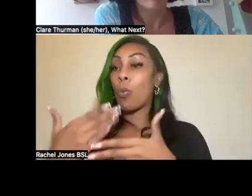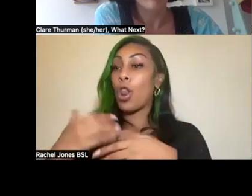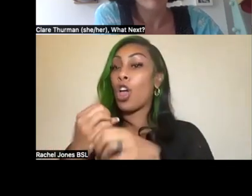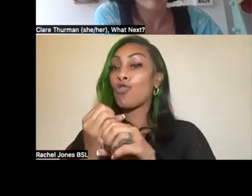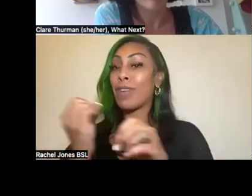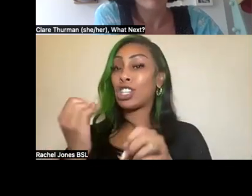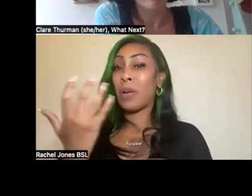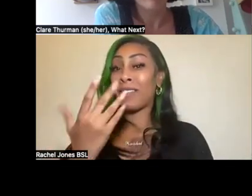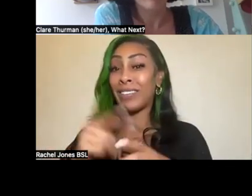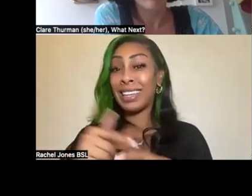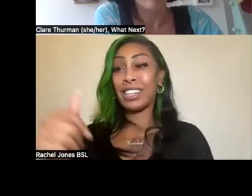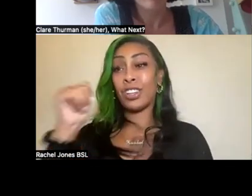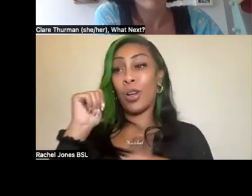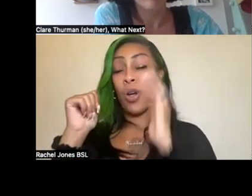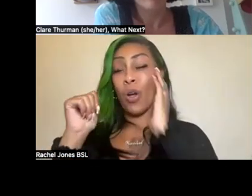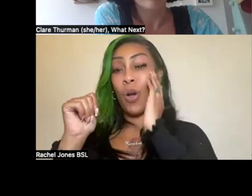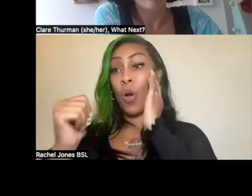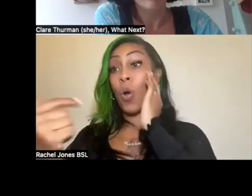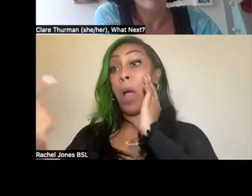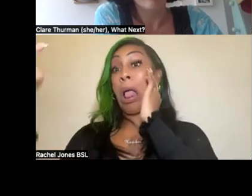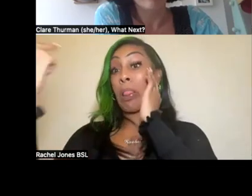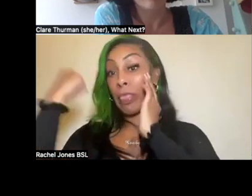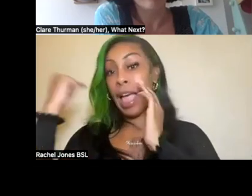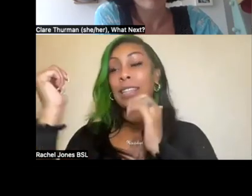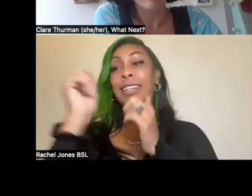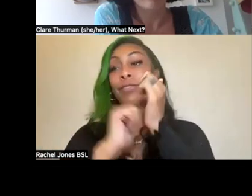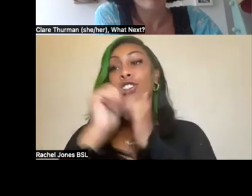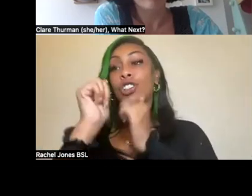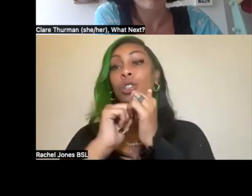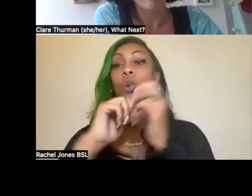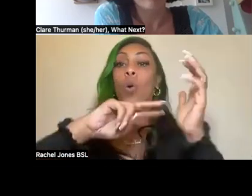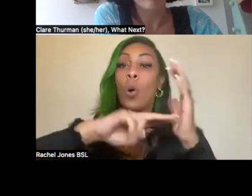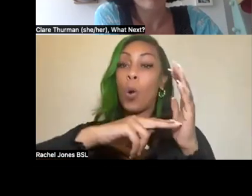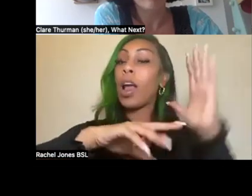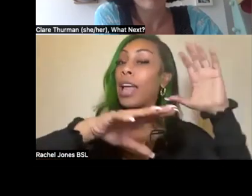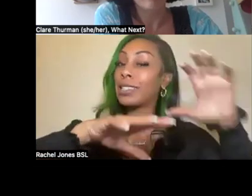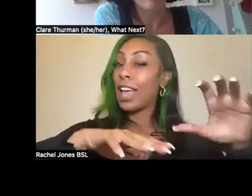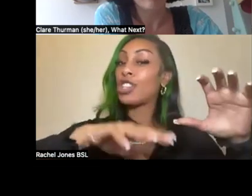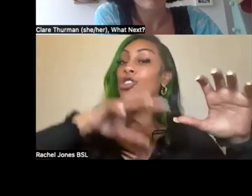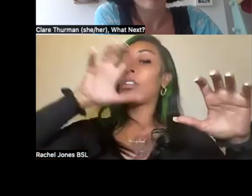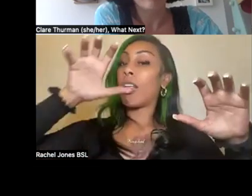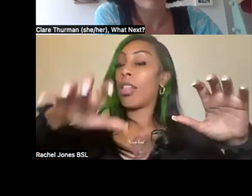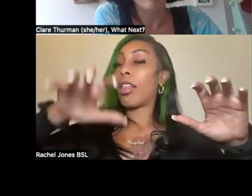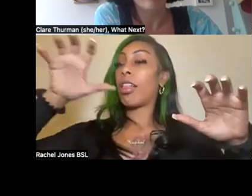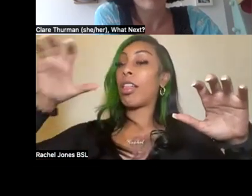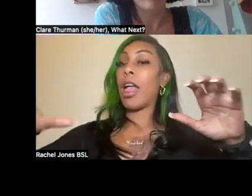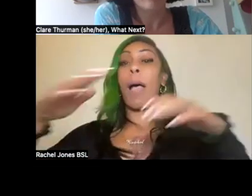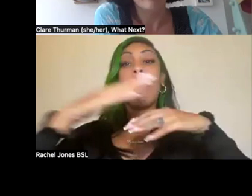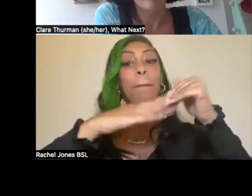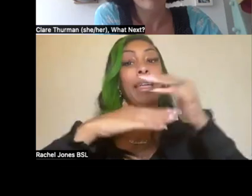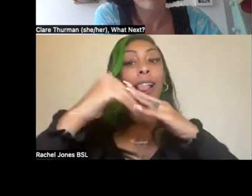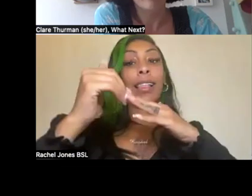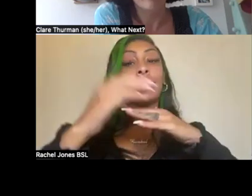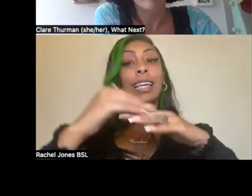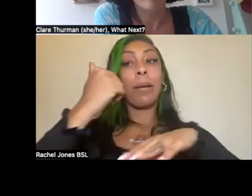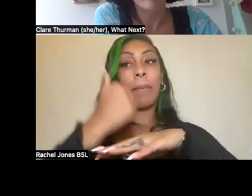ago. And I think there was an infrastructure that was largely organizational and buildings based.